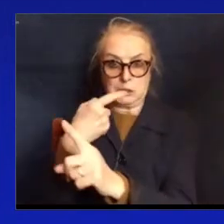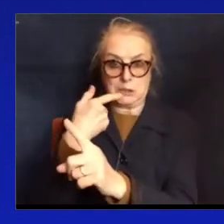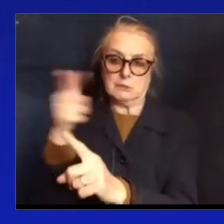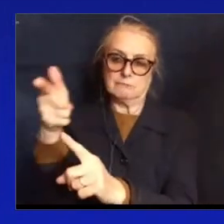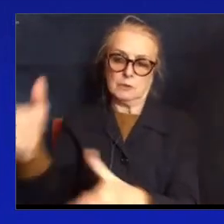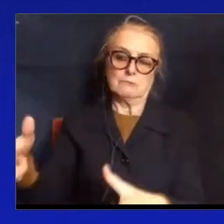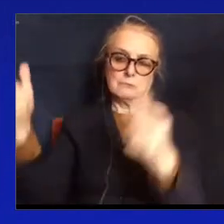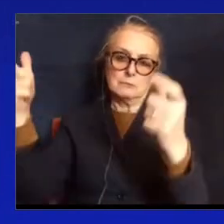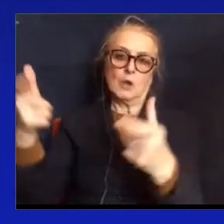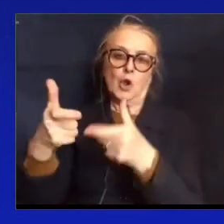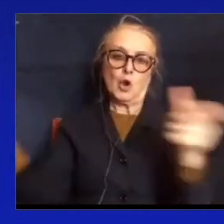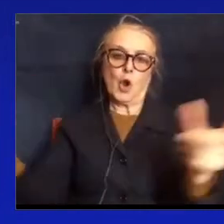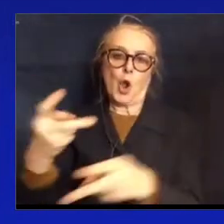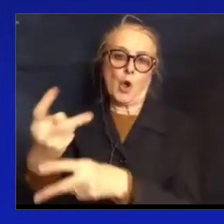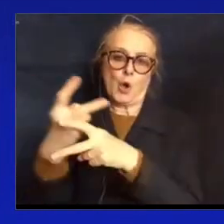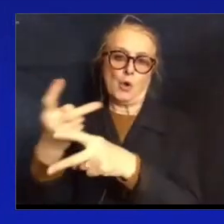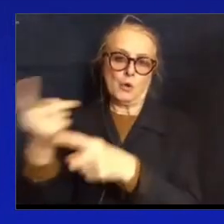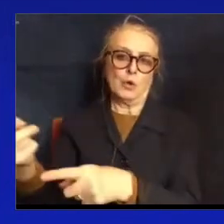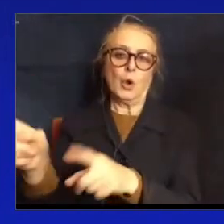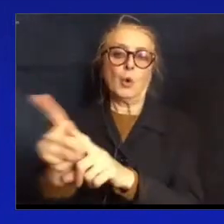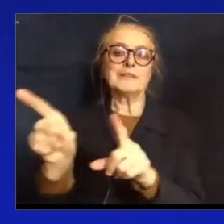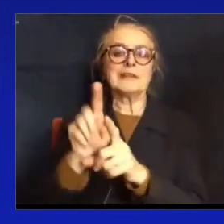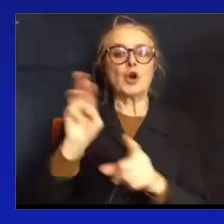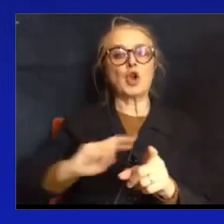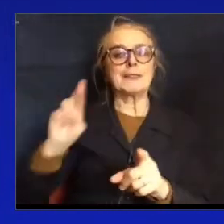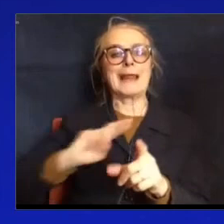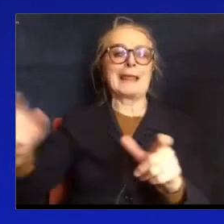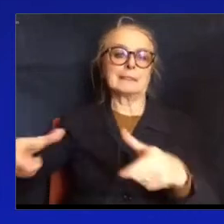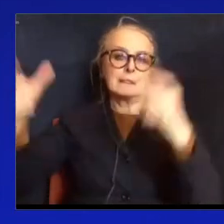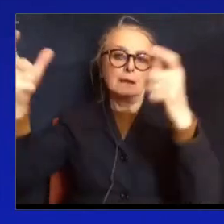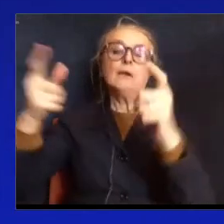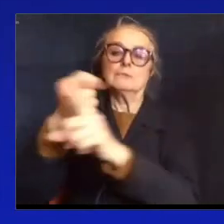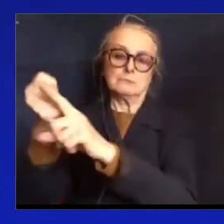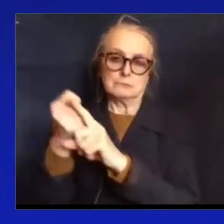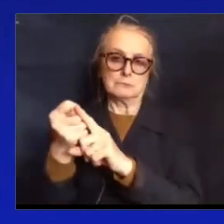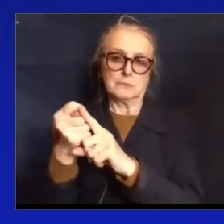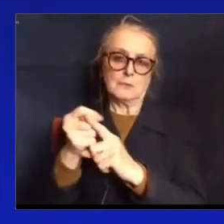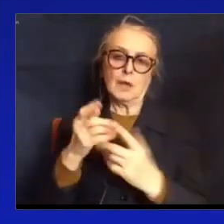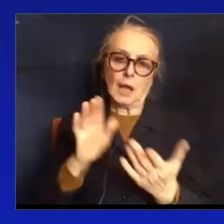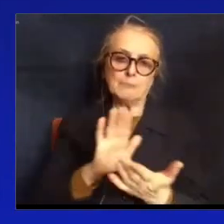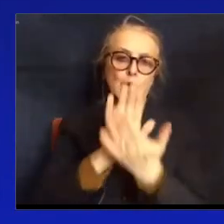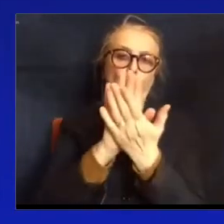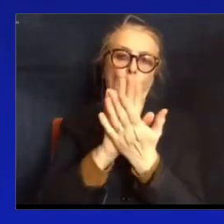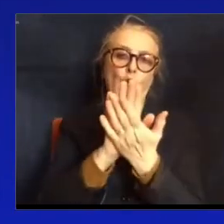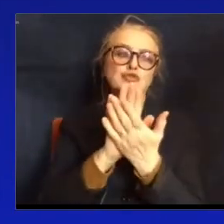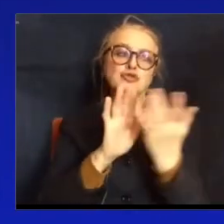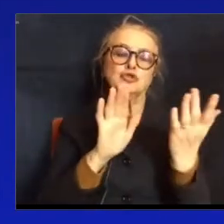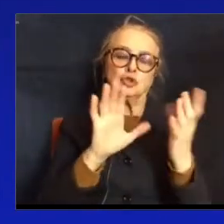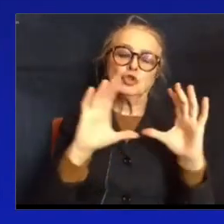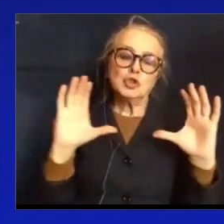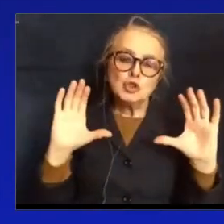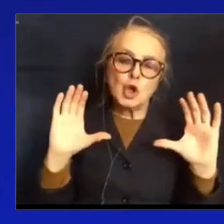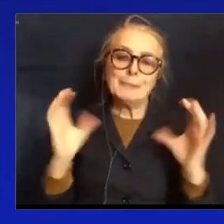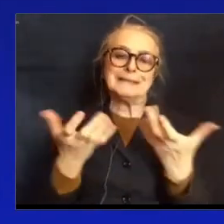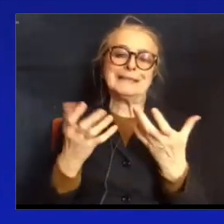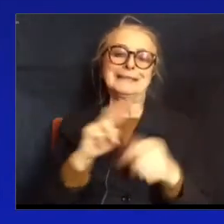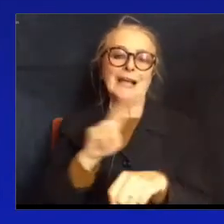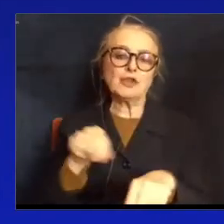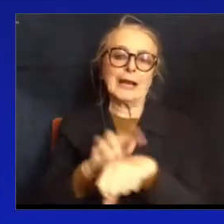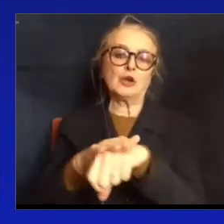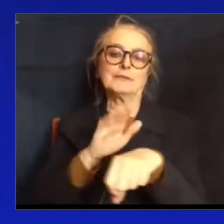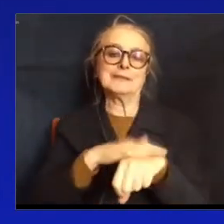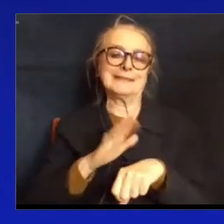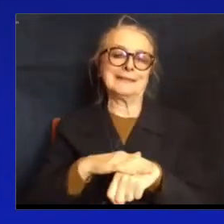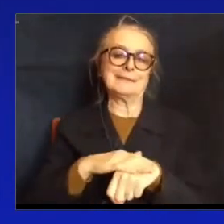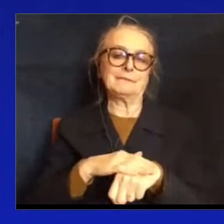sense. There's a National Advisory Committee on Immunization recommendations when we're in this kind of situation with